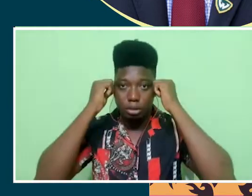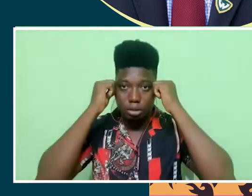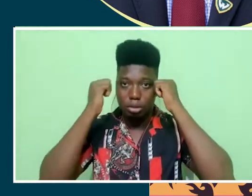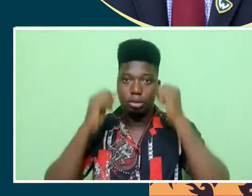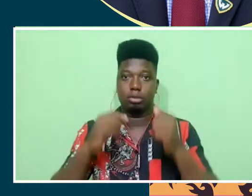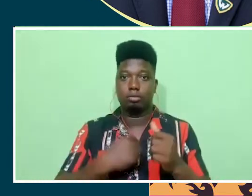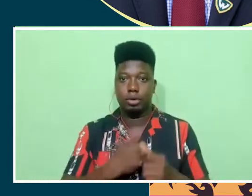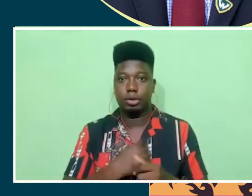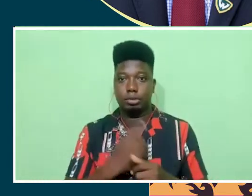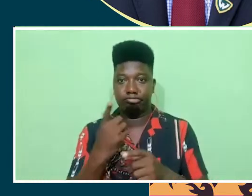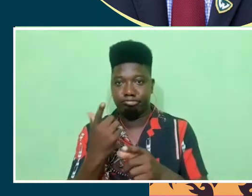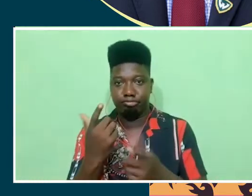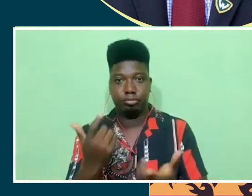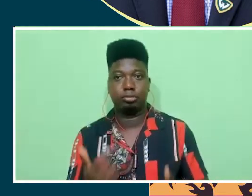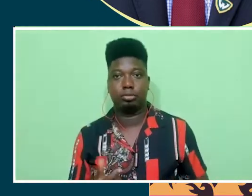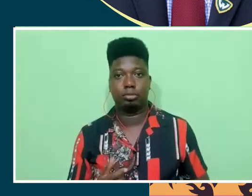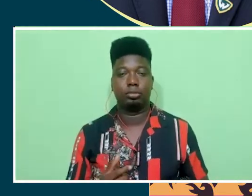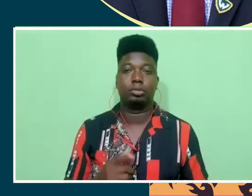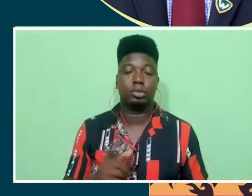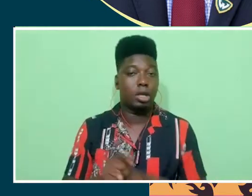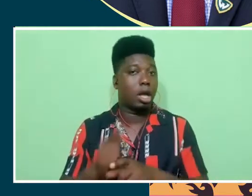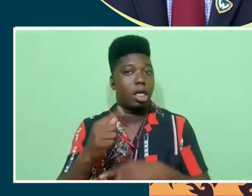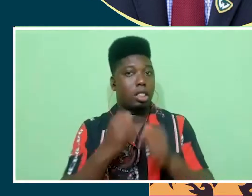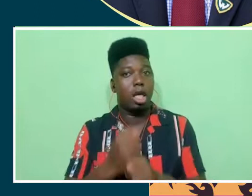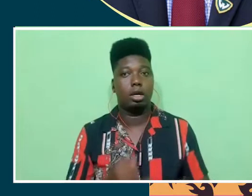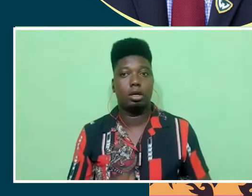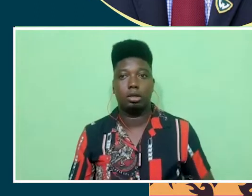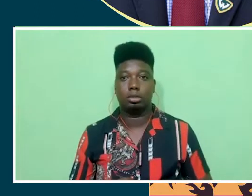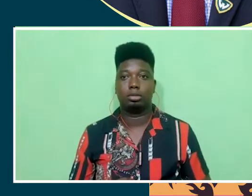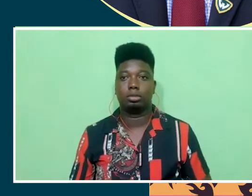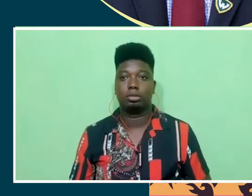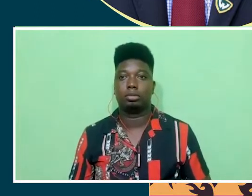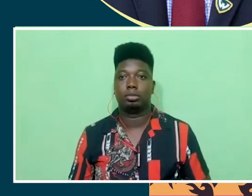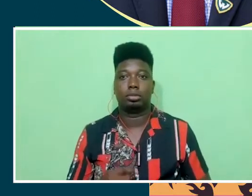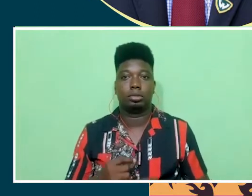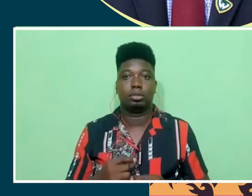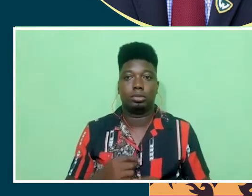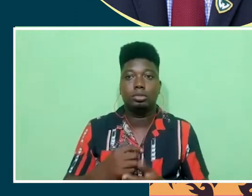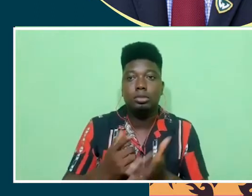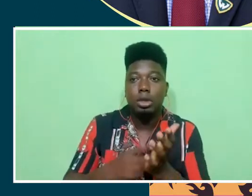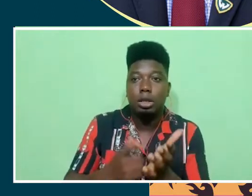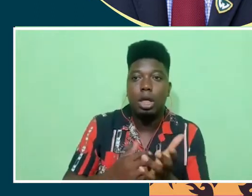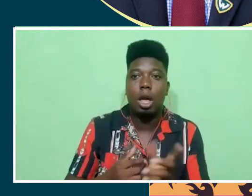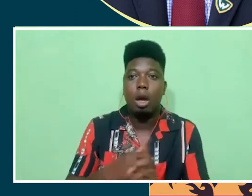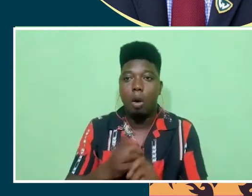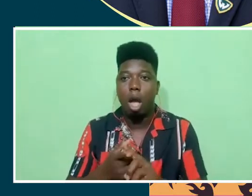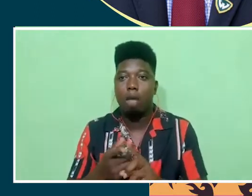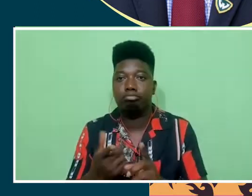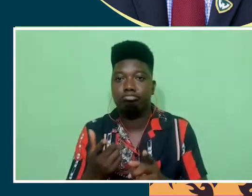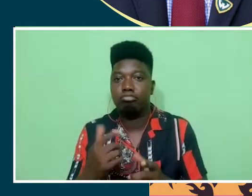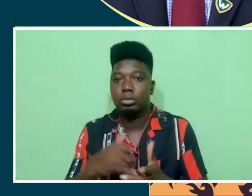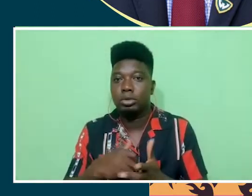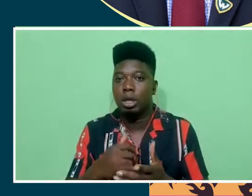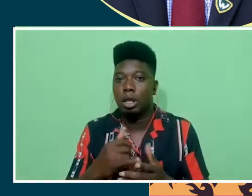you see such kind of things. Sometimes when peer educators and other NGOs come in schools to talk about